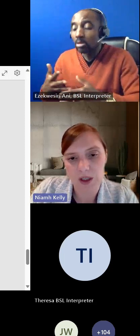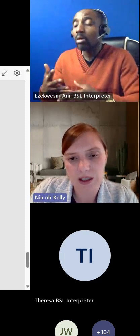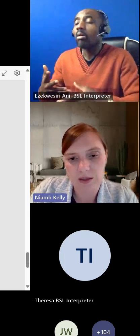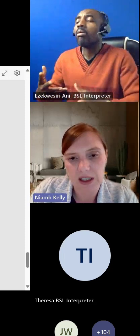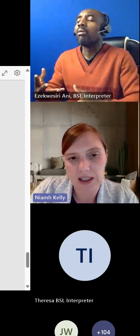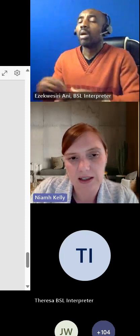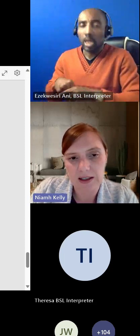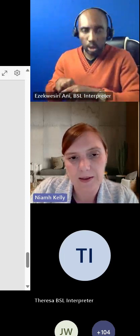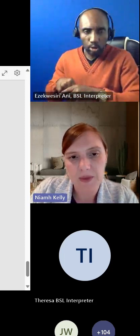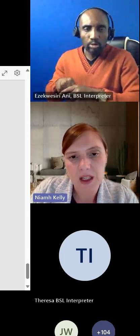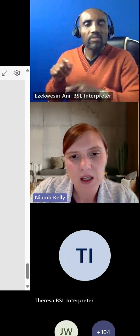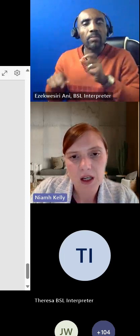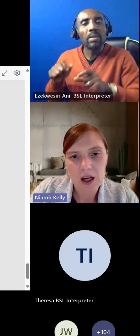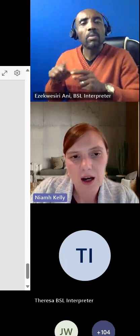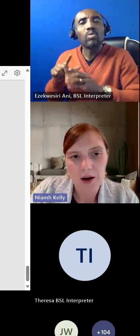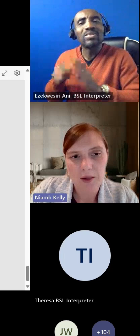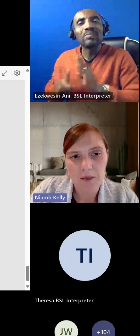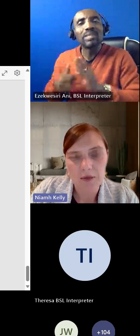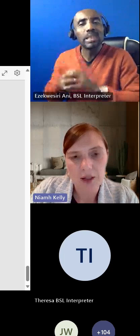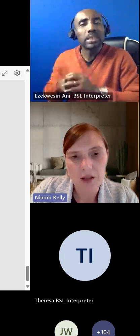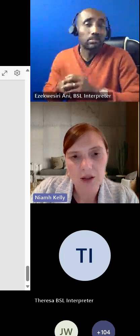for people with disabilities.